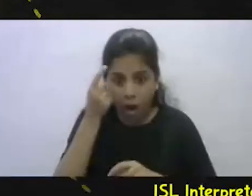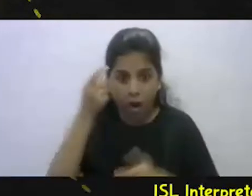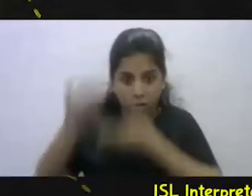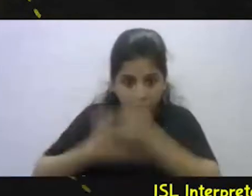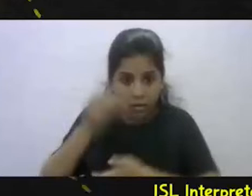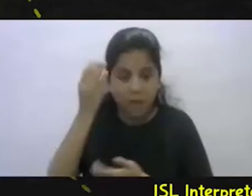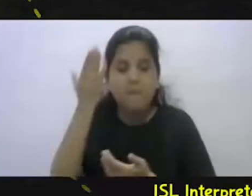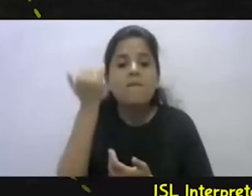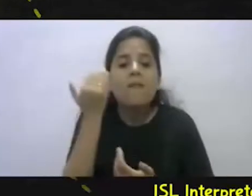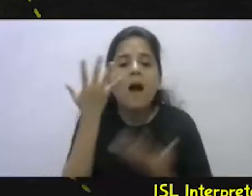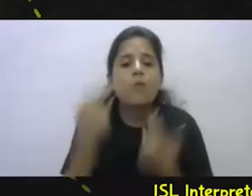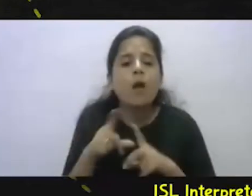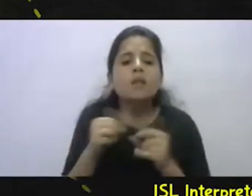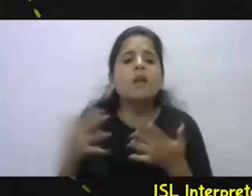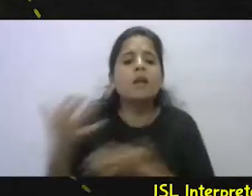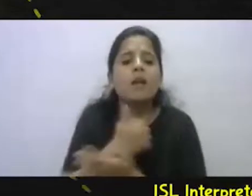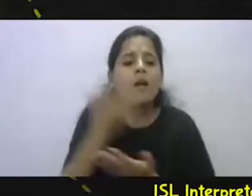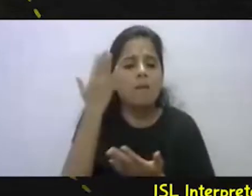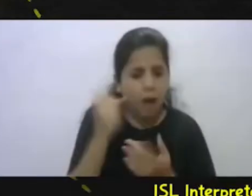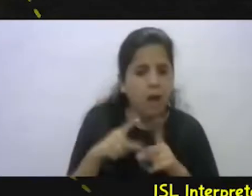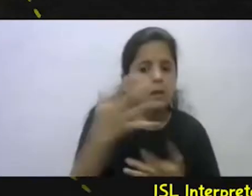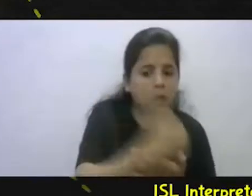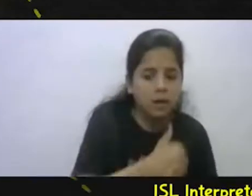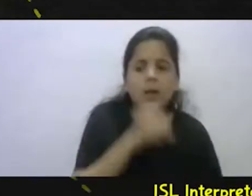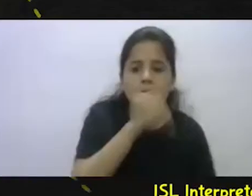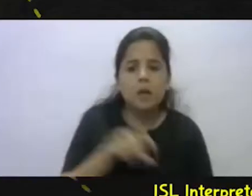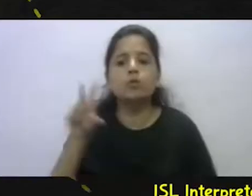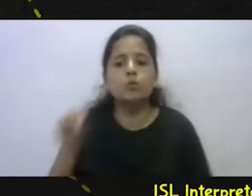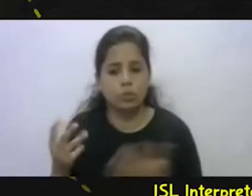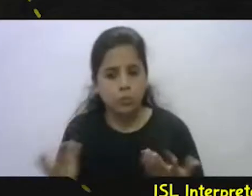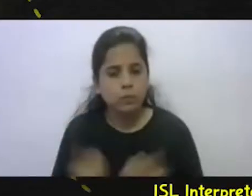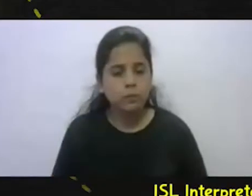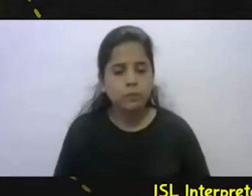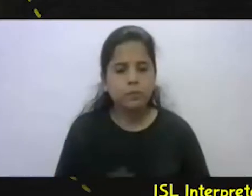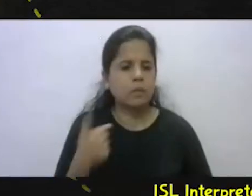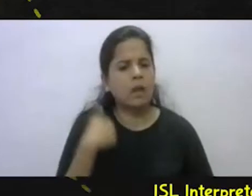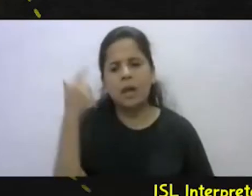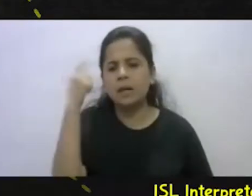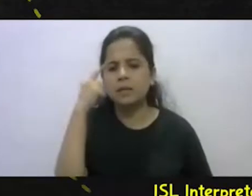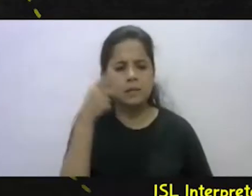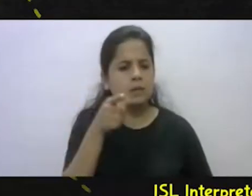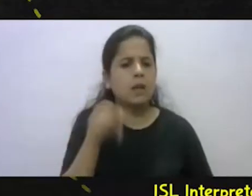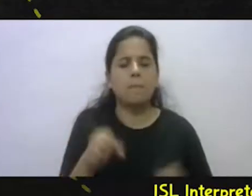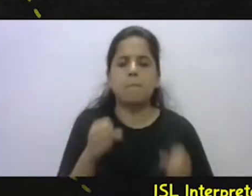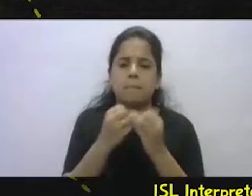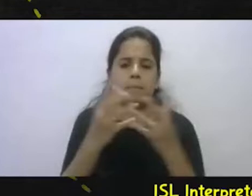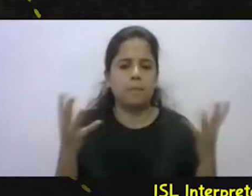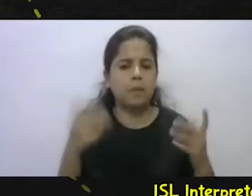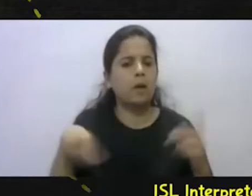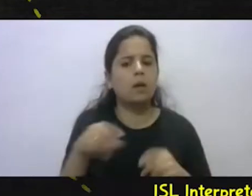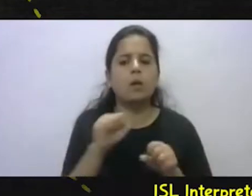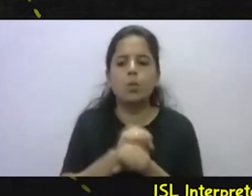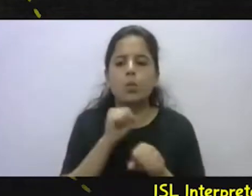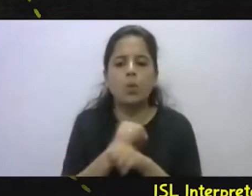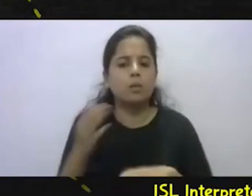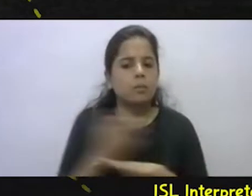collect data, or why not to collect data also? So I think this is I think there are a lot of pre-work